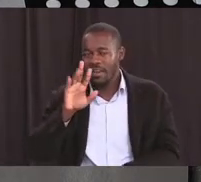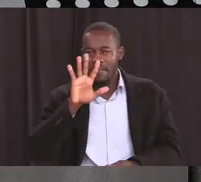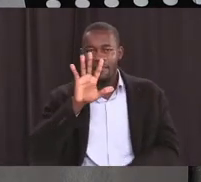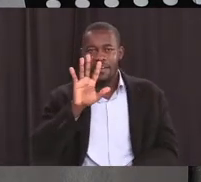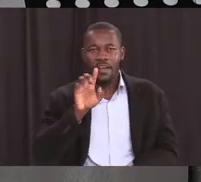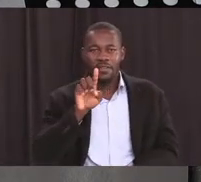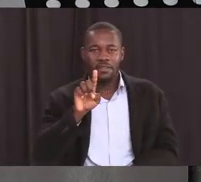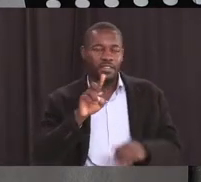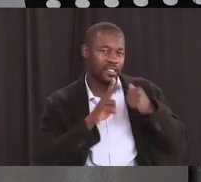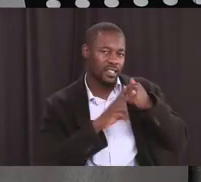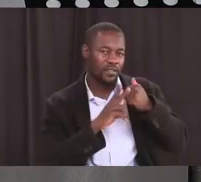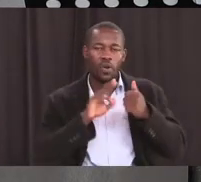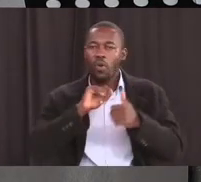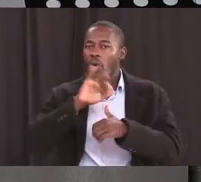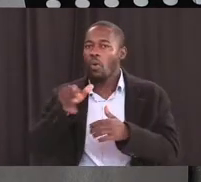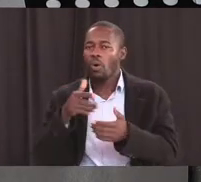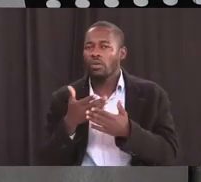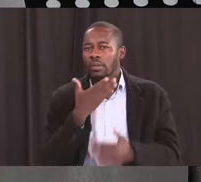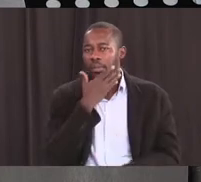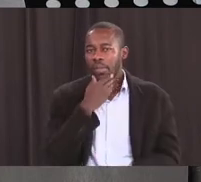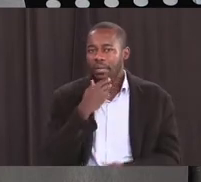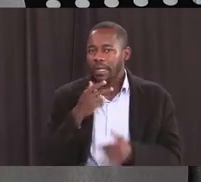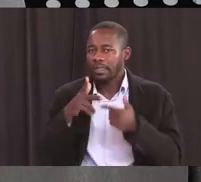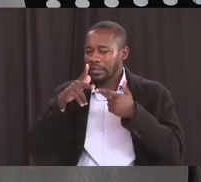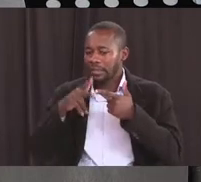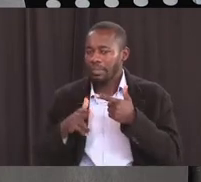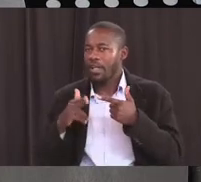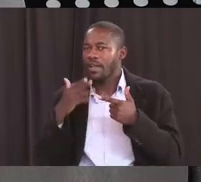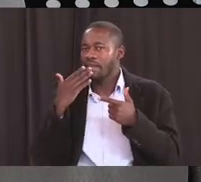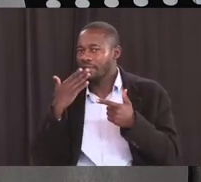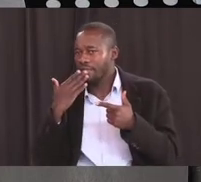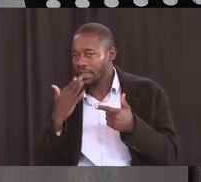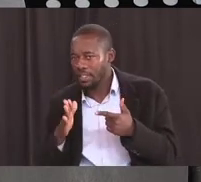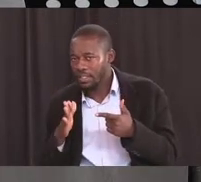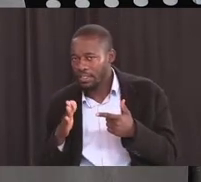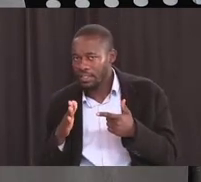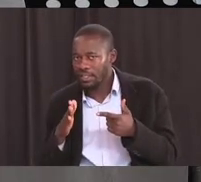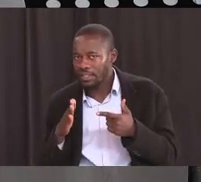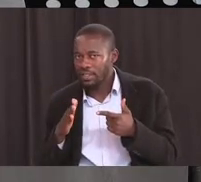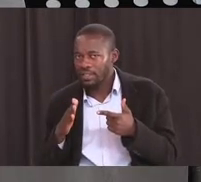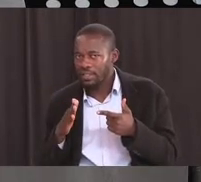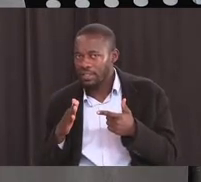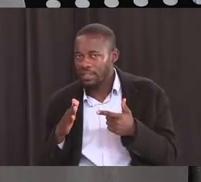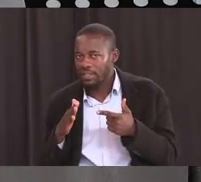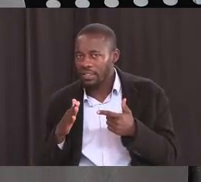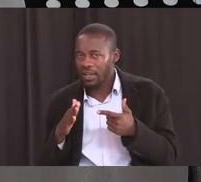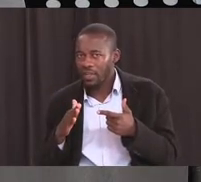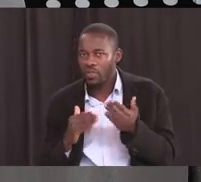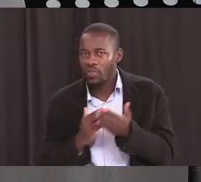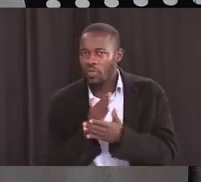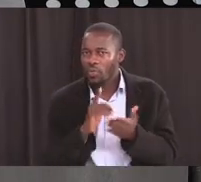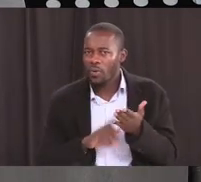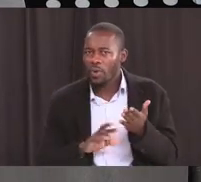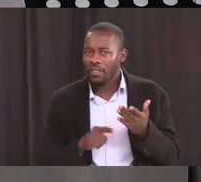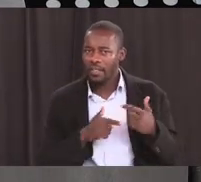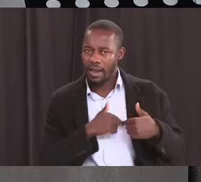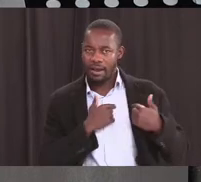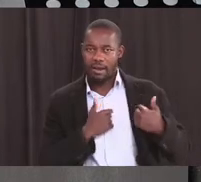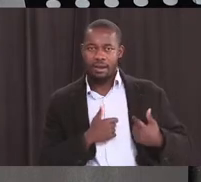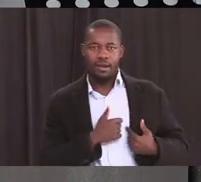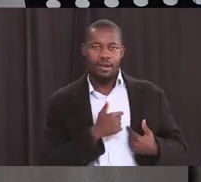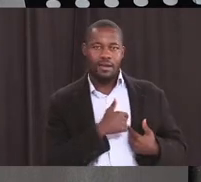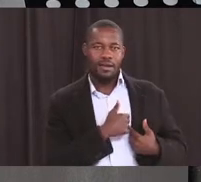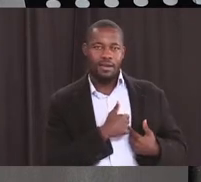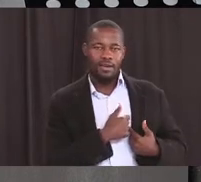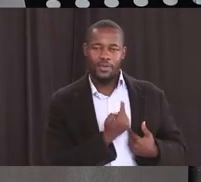already circumcised when he was called? He should not be uncircumcised. Was a man uncircumcised when he